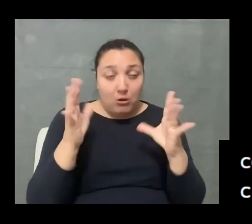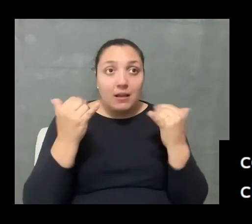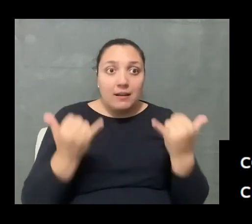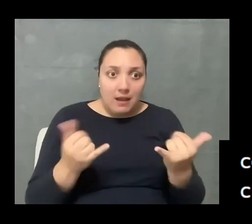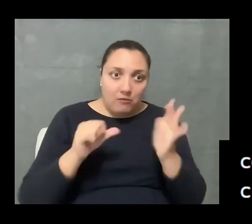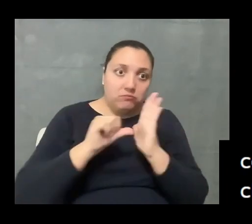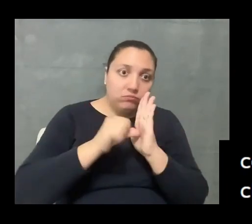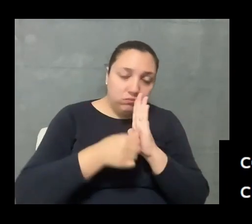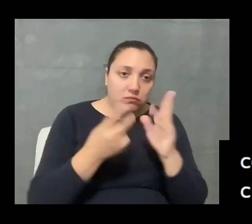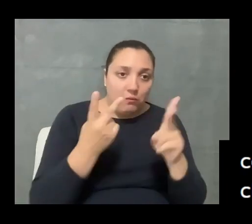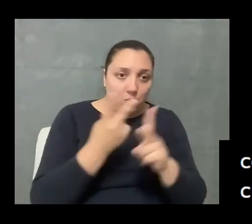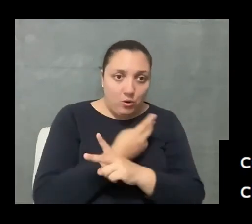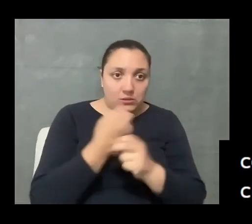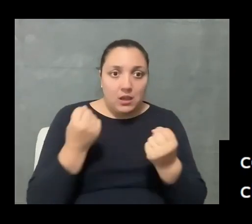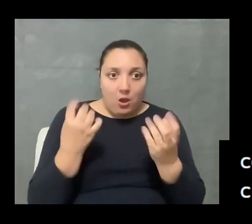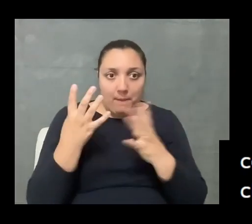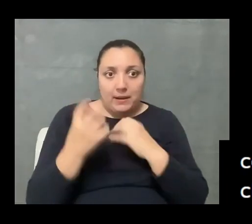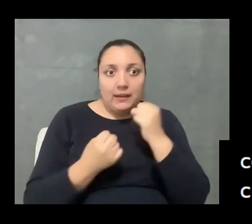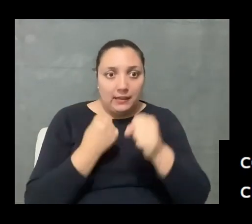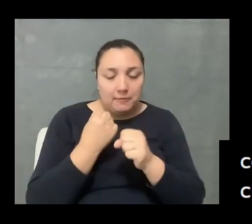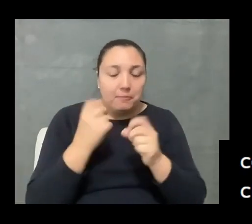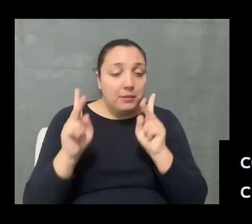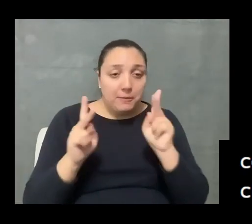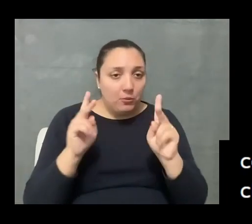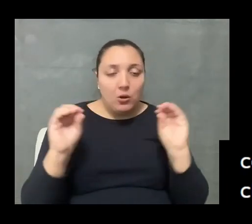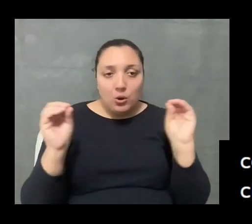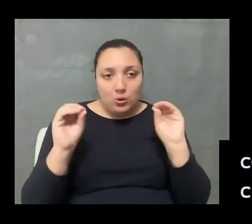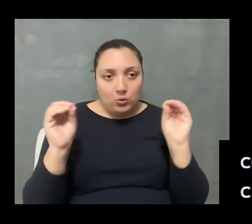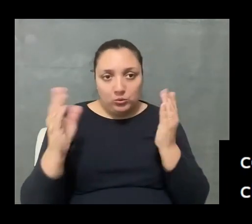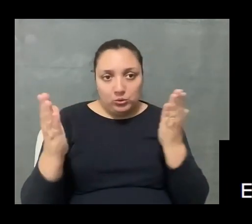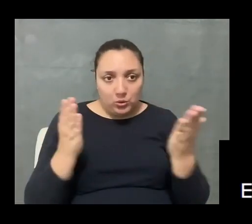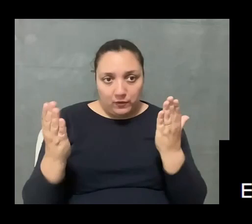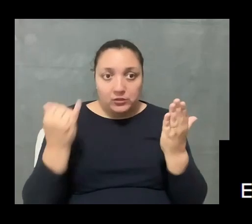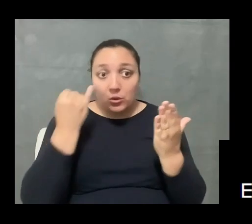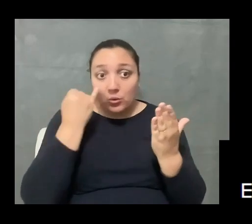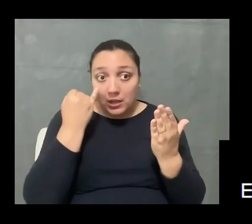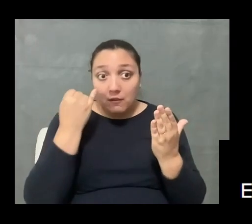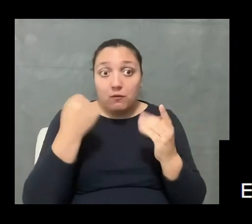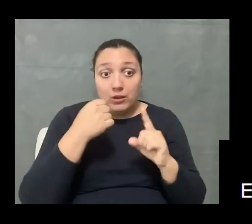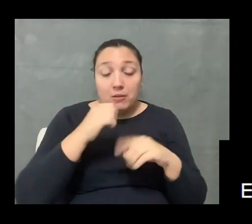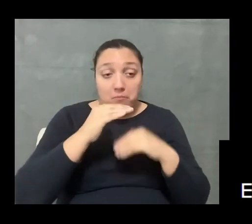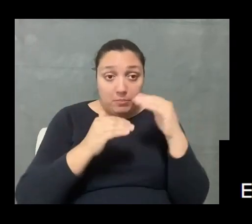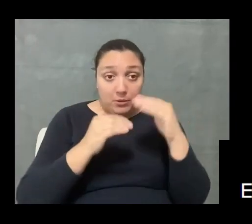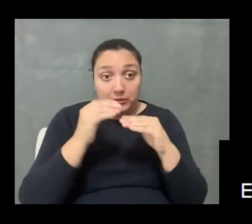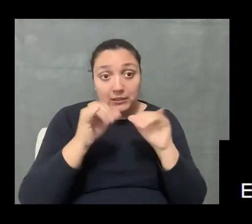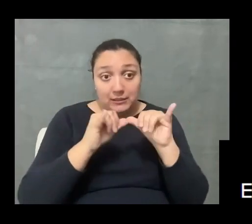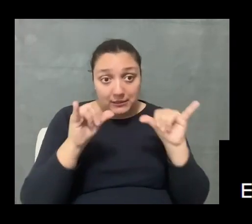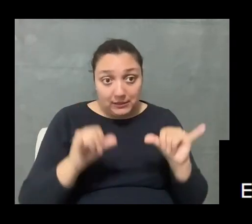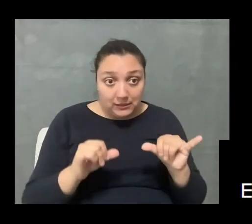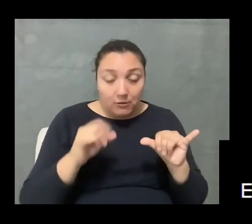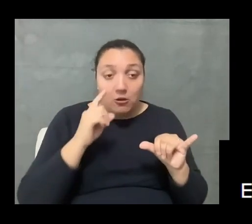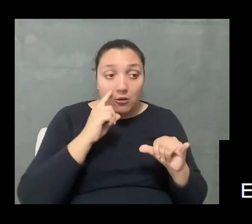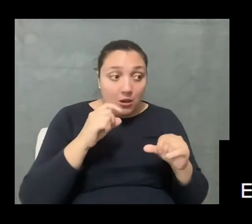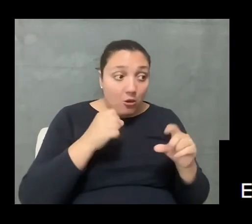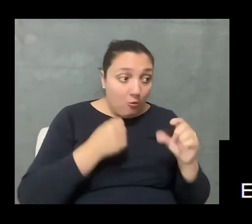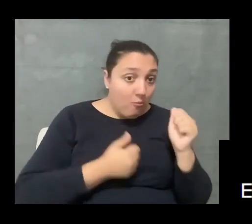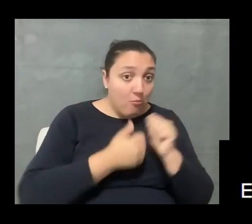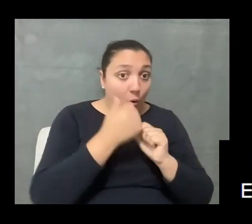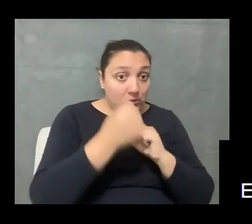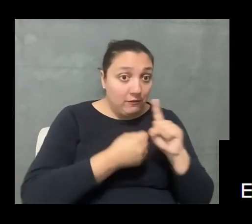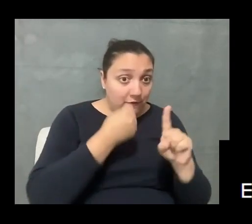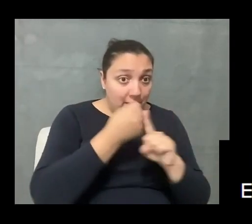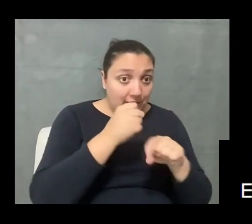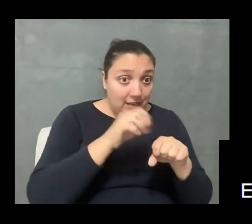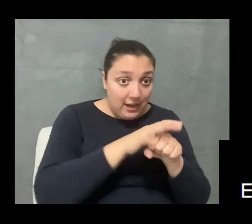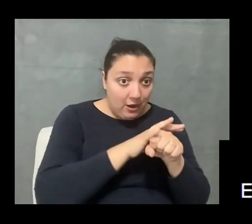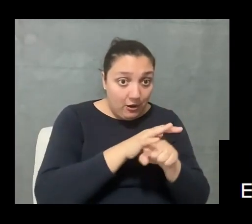of how many people were without service. So building out these systems, we were able to start building in the most affected areas, which was